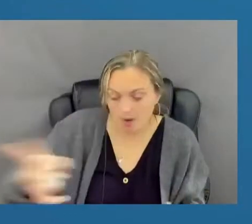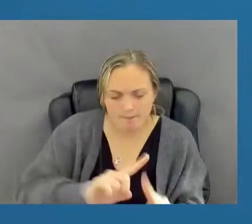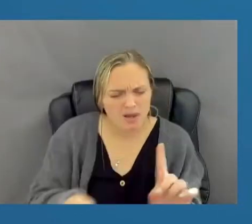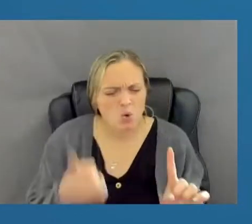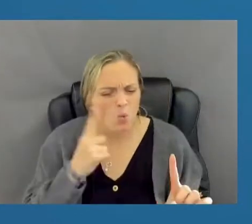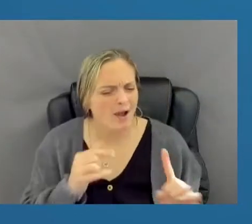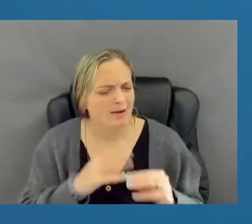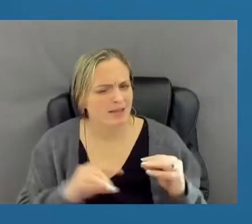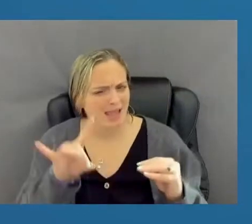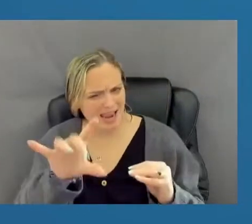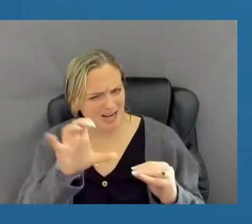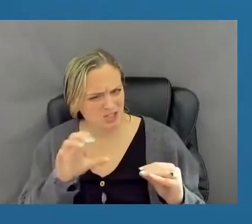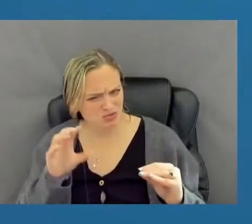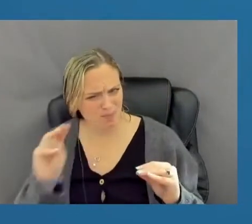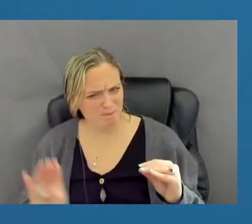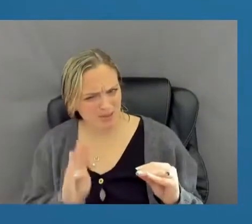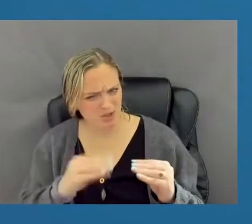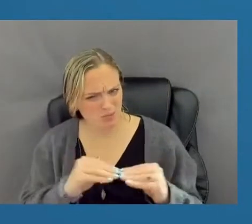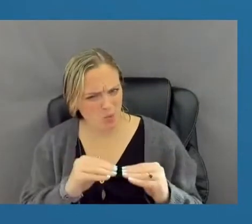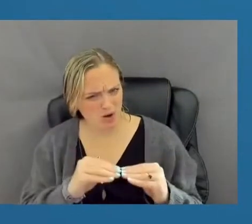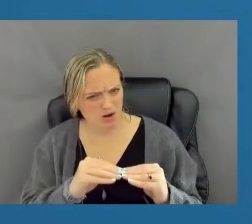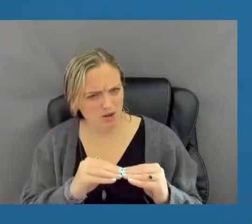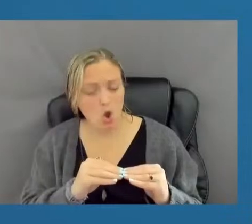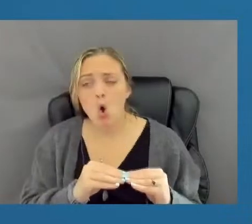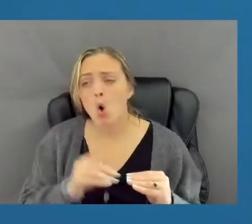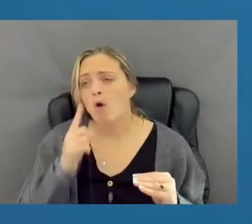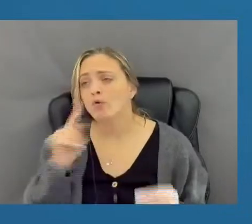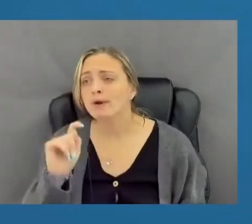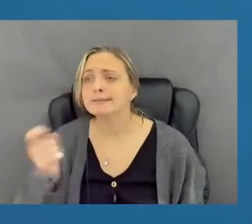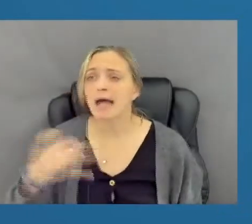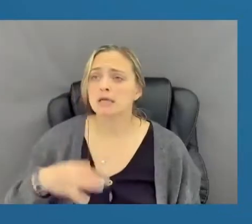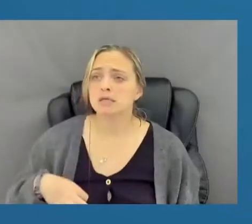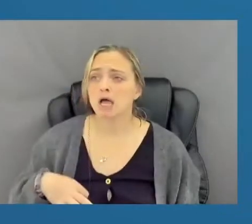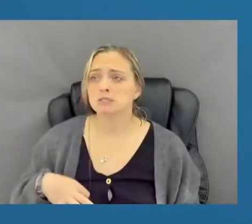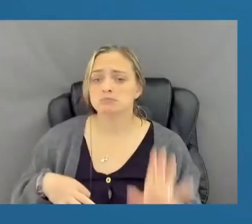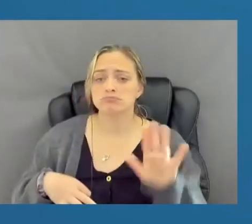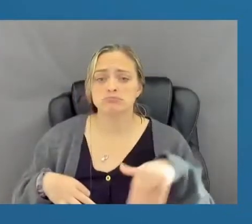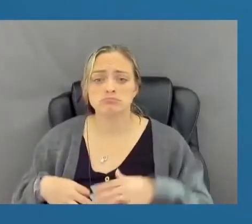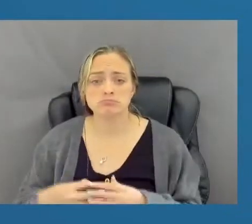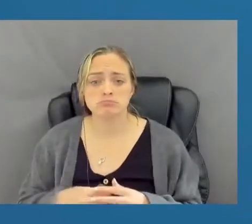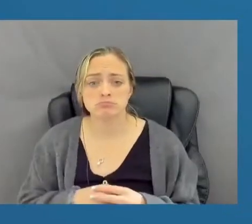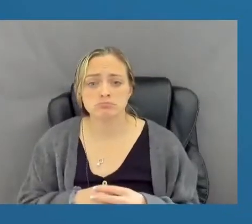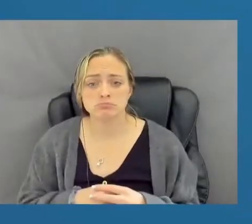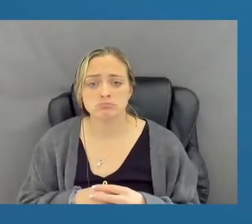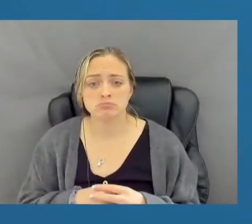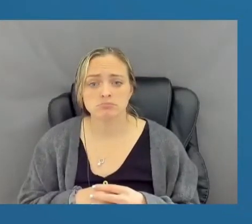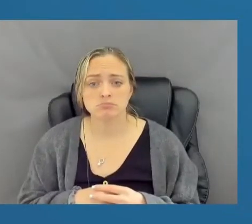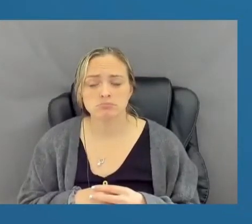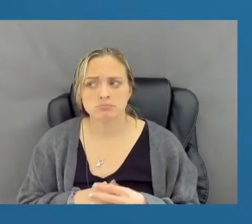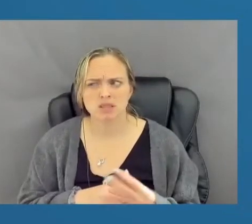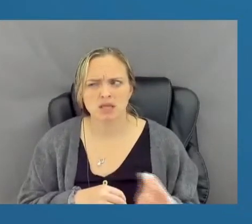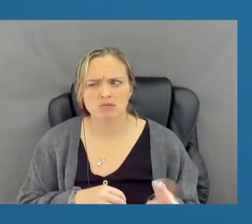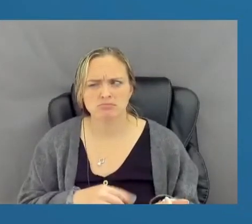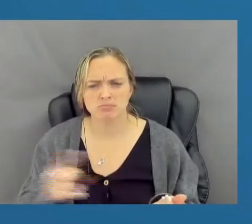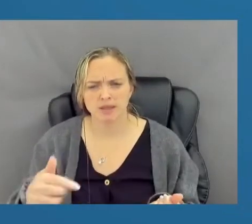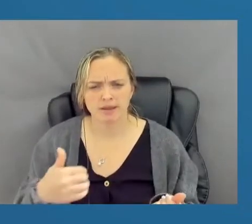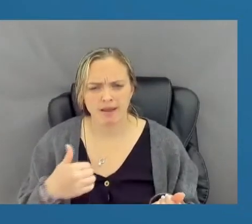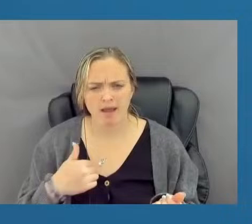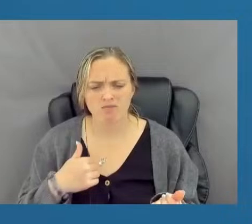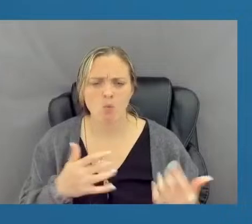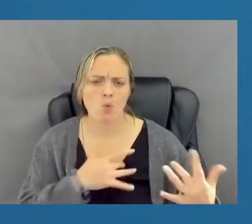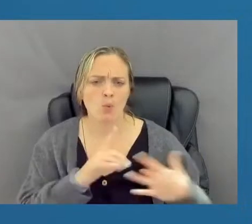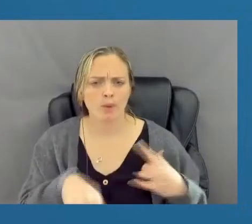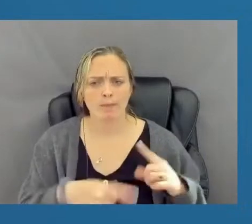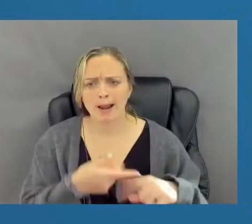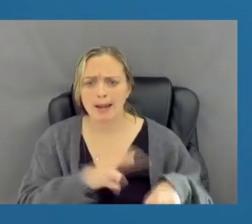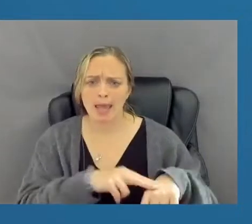more? Oh, because it's for the tax cuts. It's for the tax cuts. And all of a sudden they have this, we're worried about the national